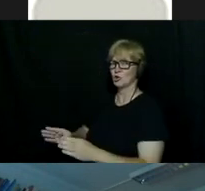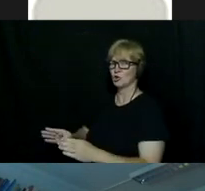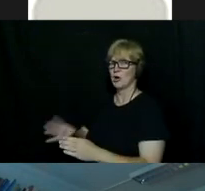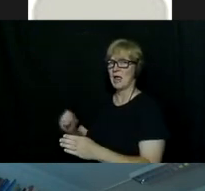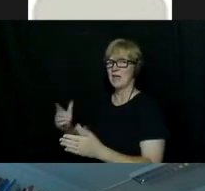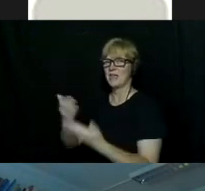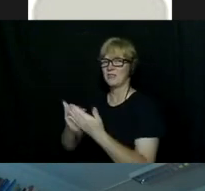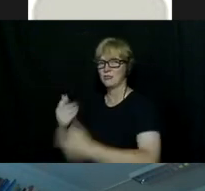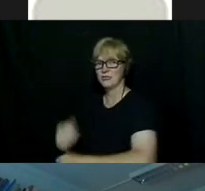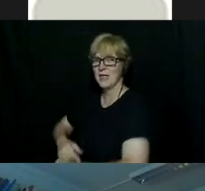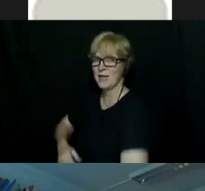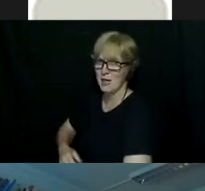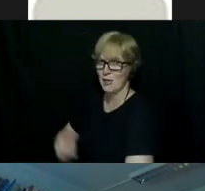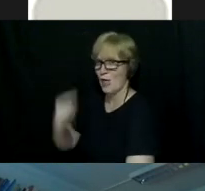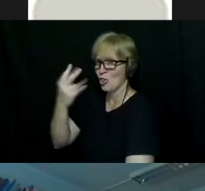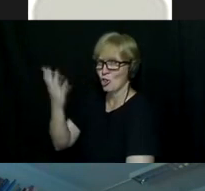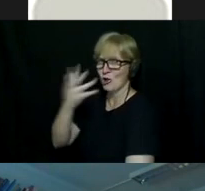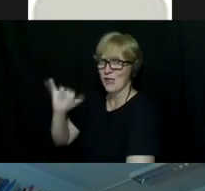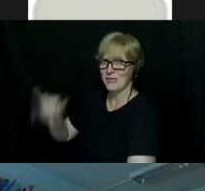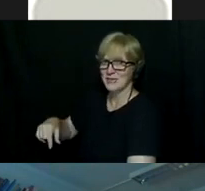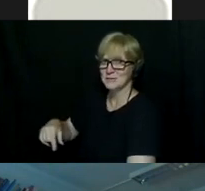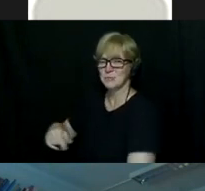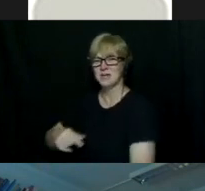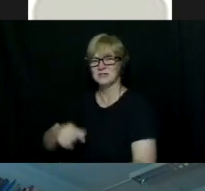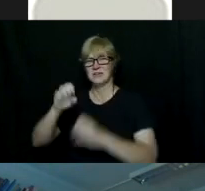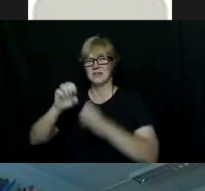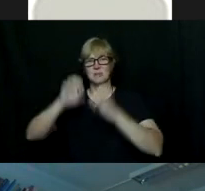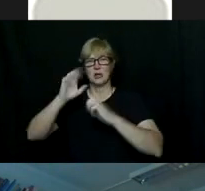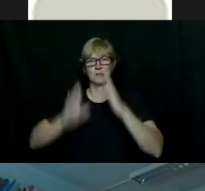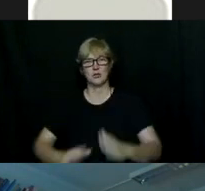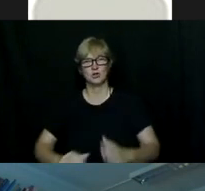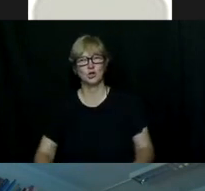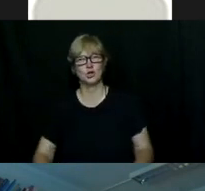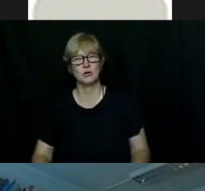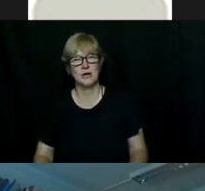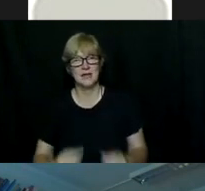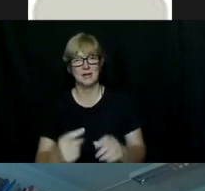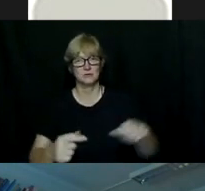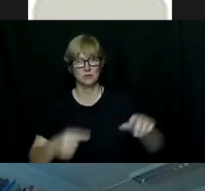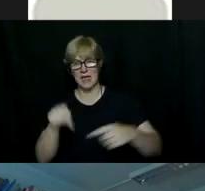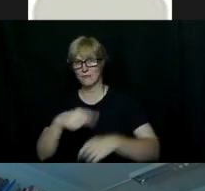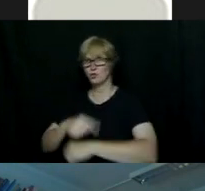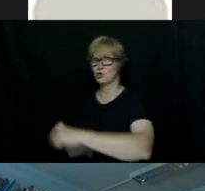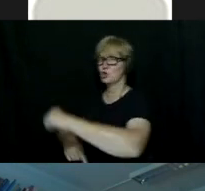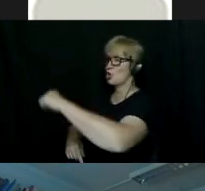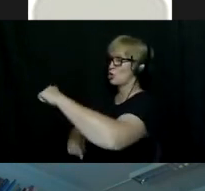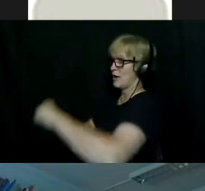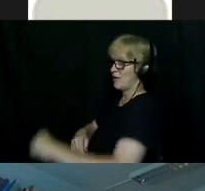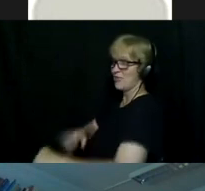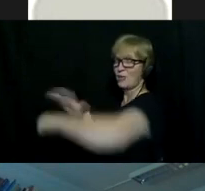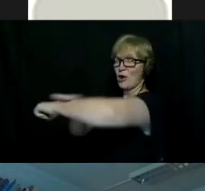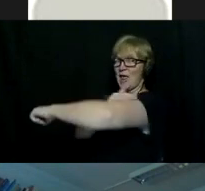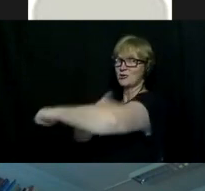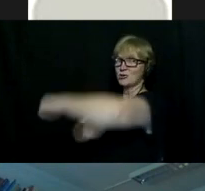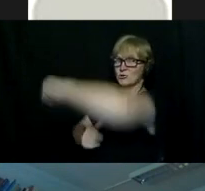this because the experimenter is sitting there, so they're more likely to put their hand on the or their arm on the table. I mean,